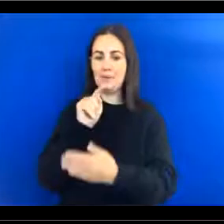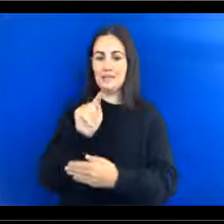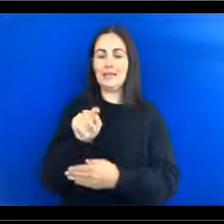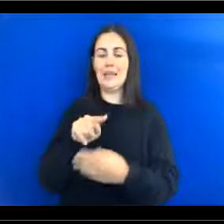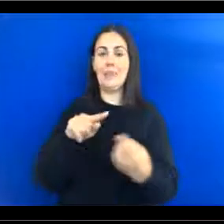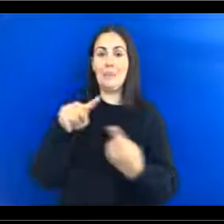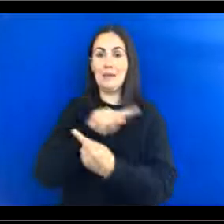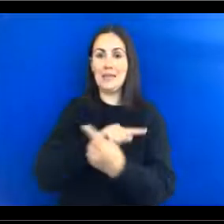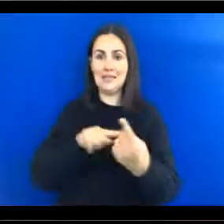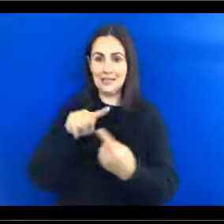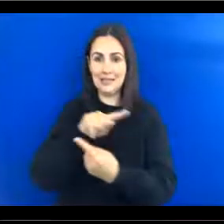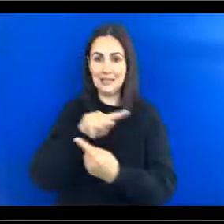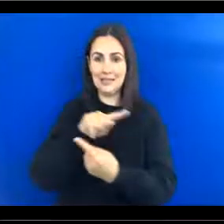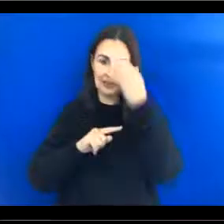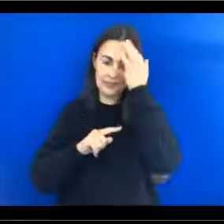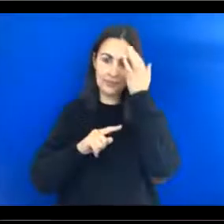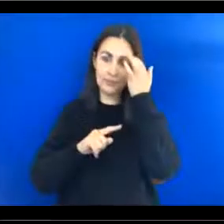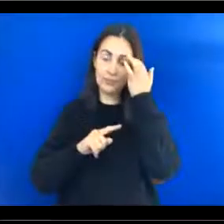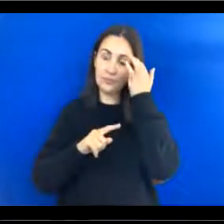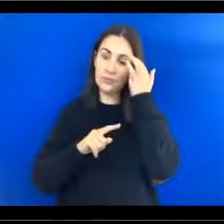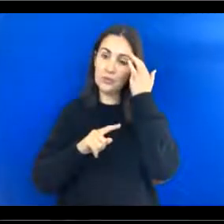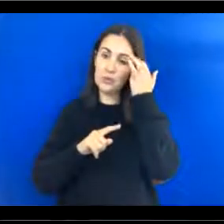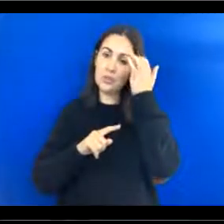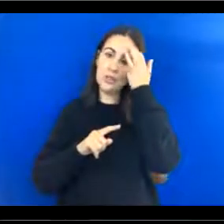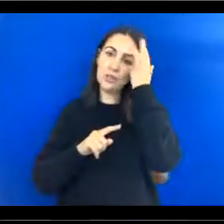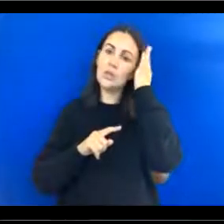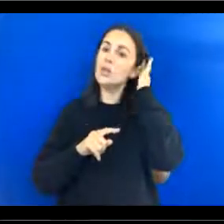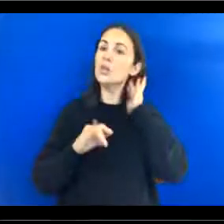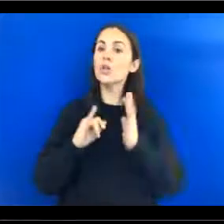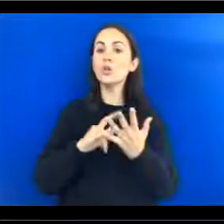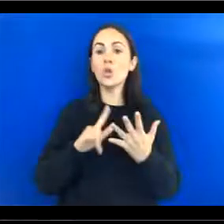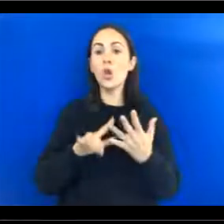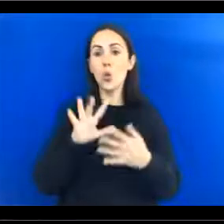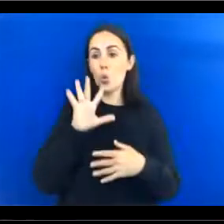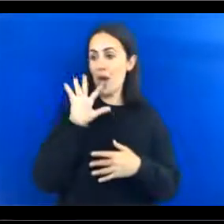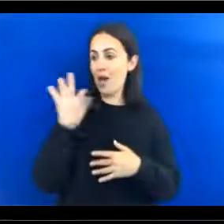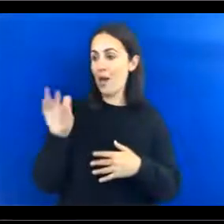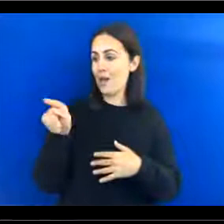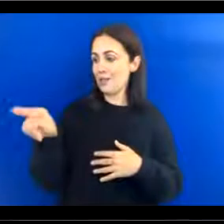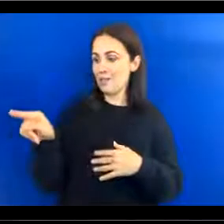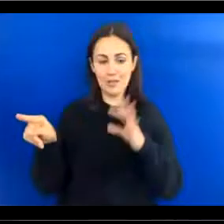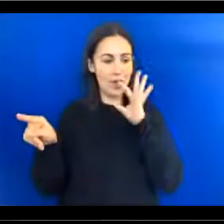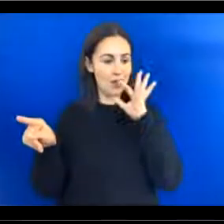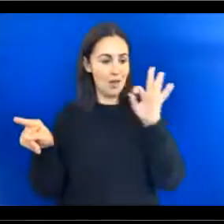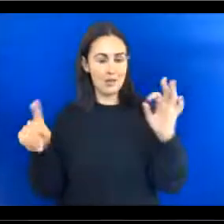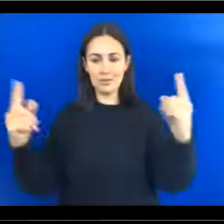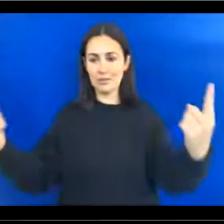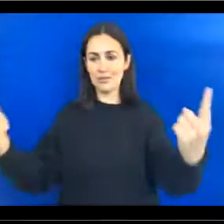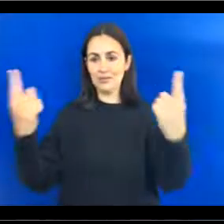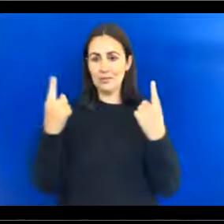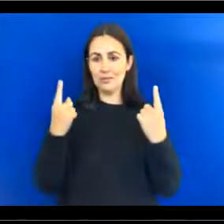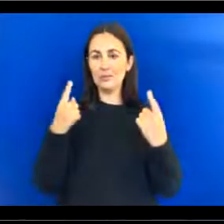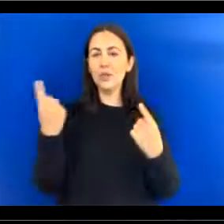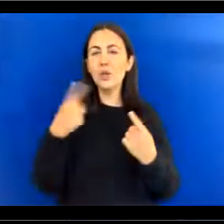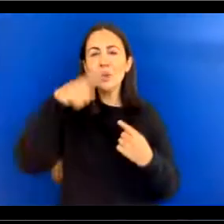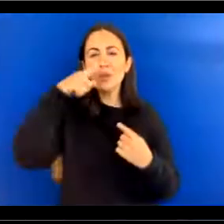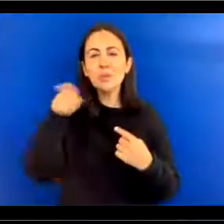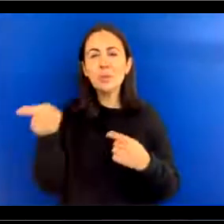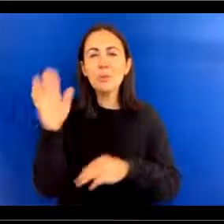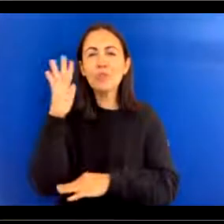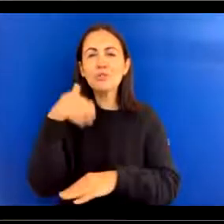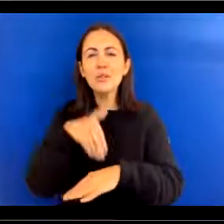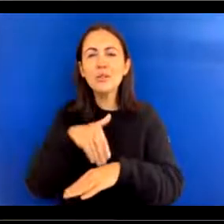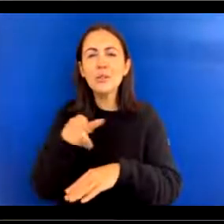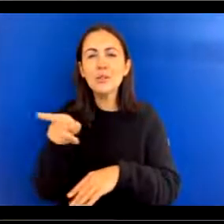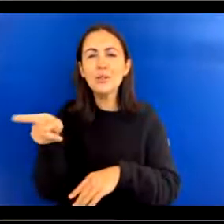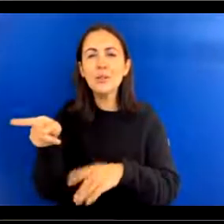mediation about the process. So we're asking, I've forgotten the names of the people now who were having problems, whatever